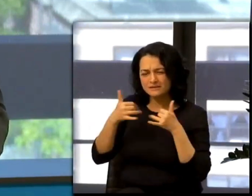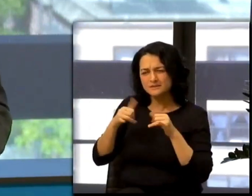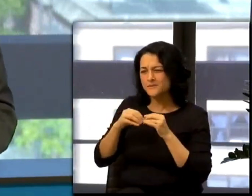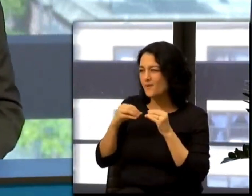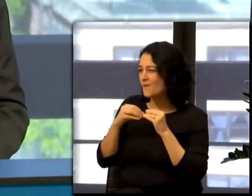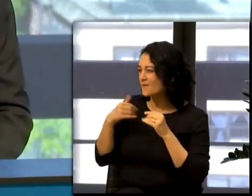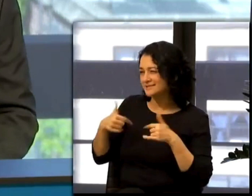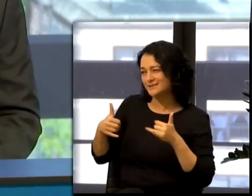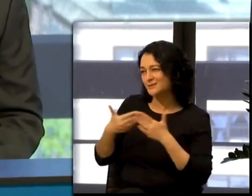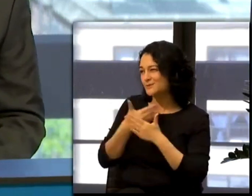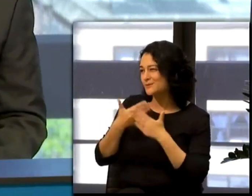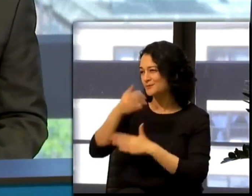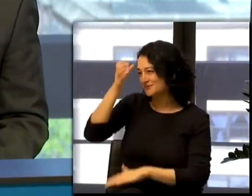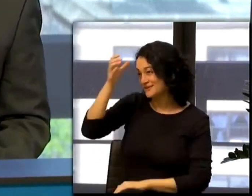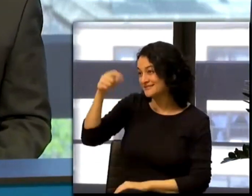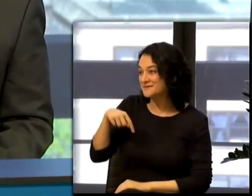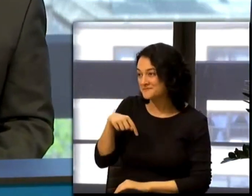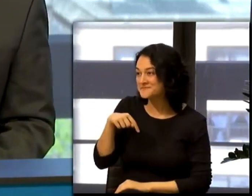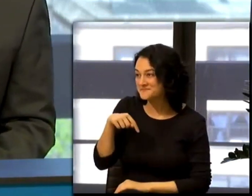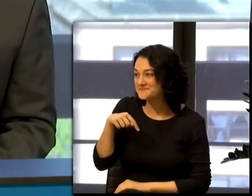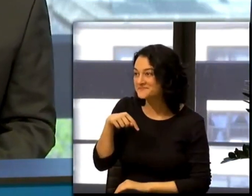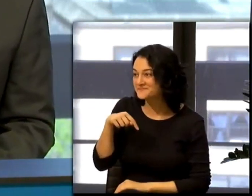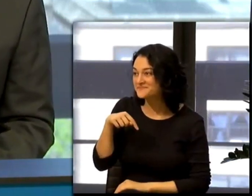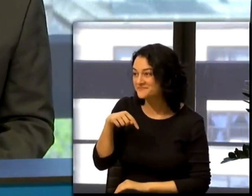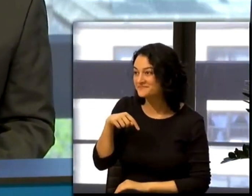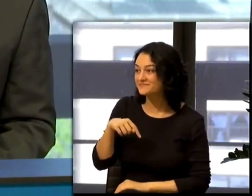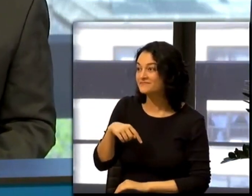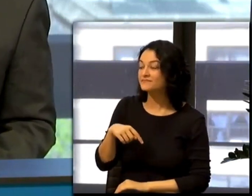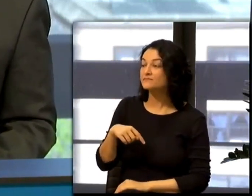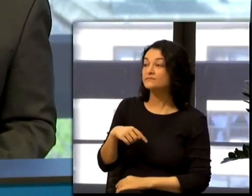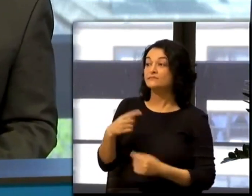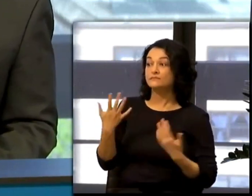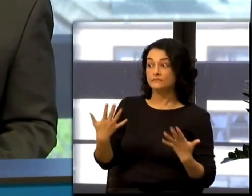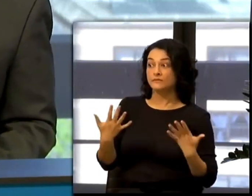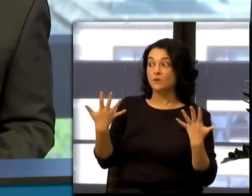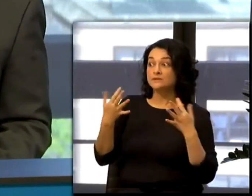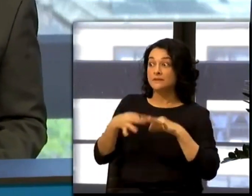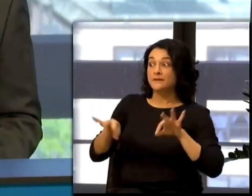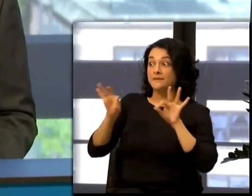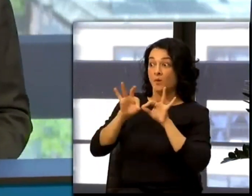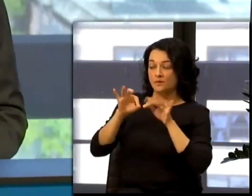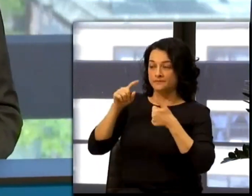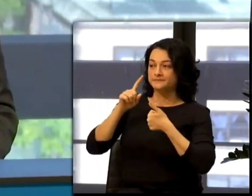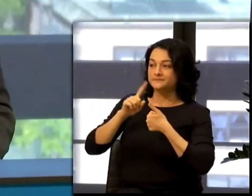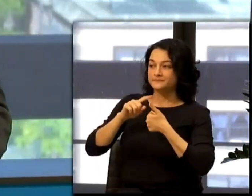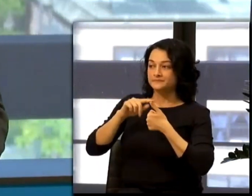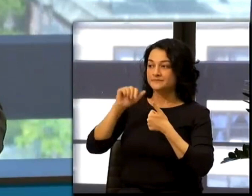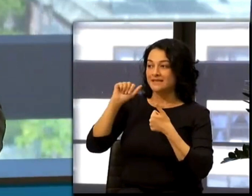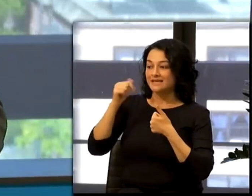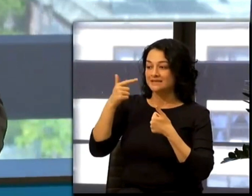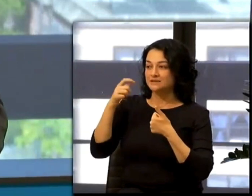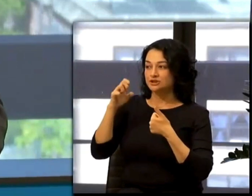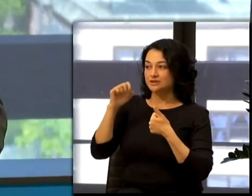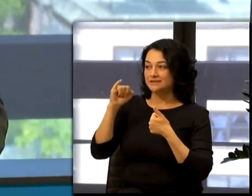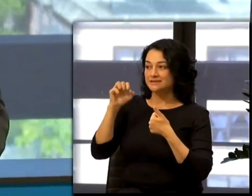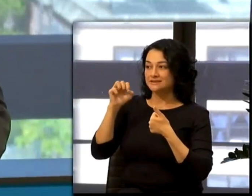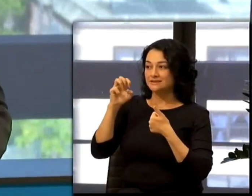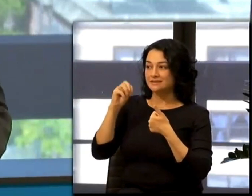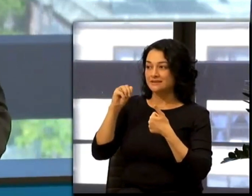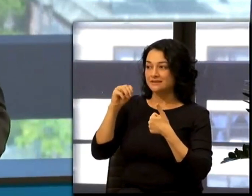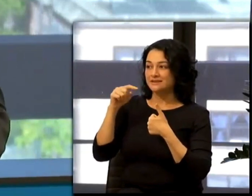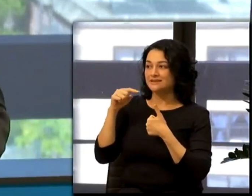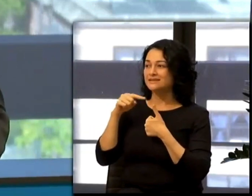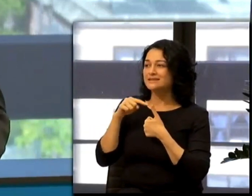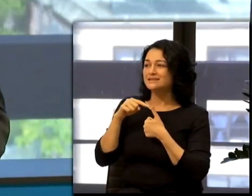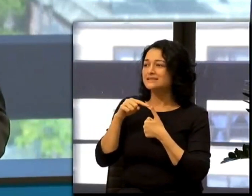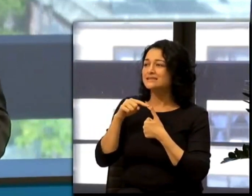premises. One is that ageism is much more than a reflection of social attitudes. Like racism,